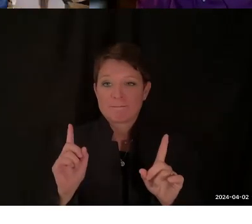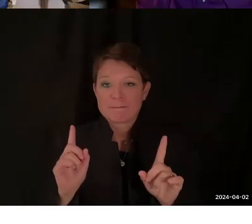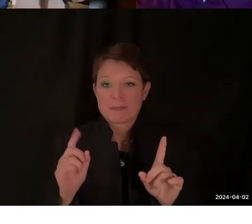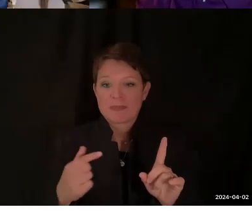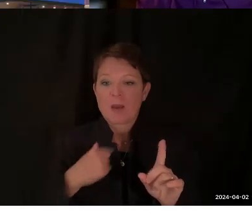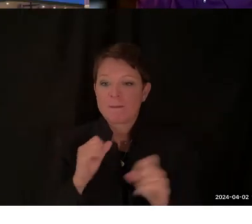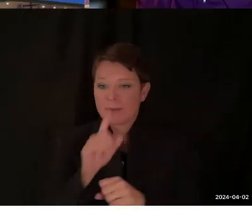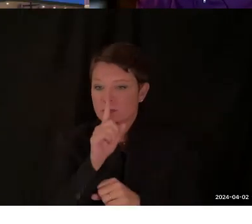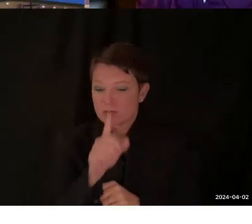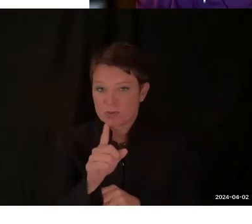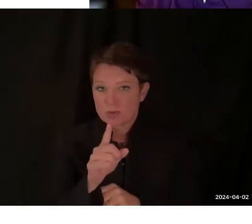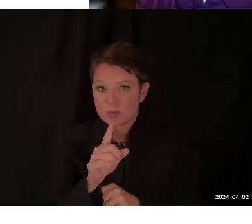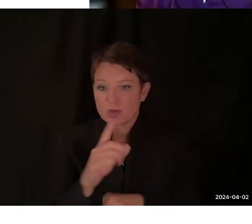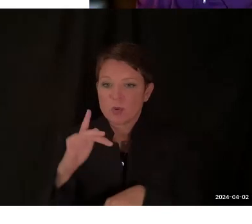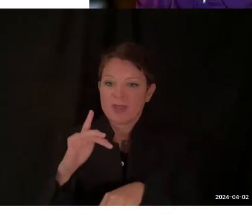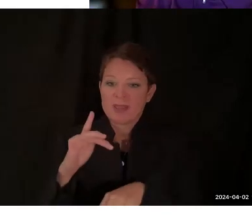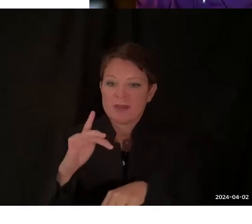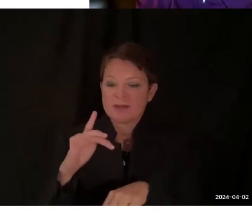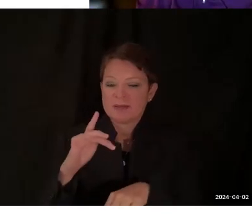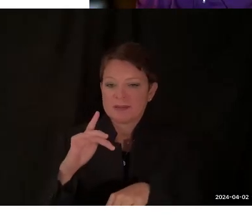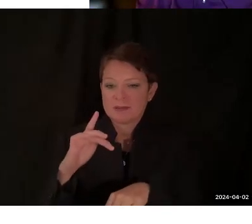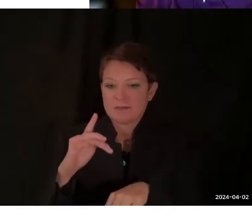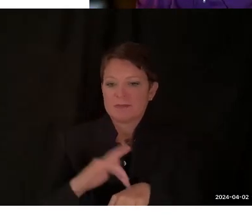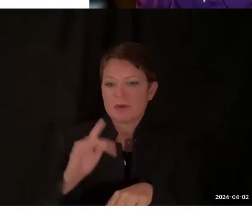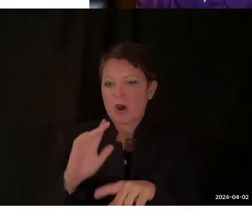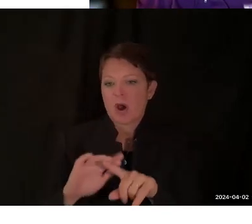just want to make sure we touch a lot of the issues.